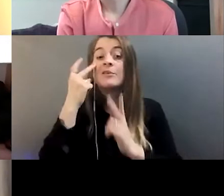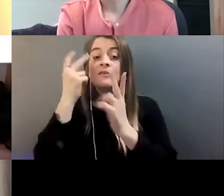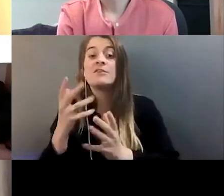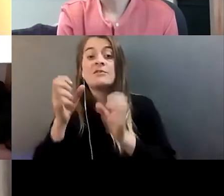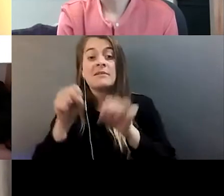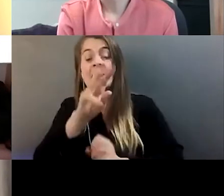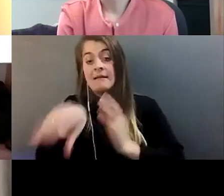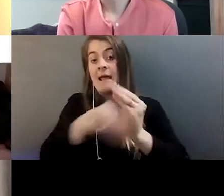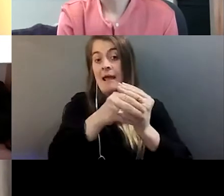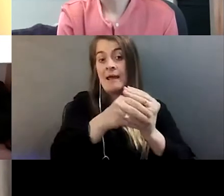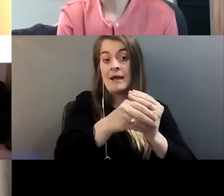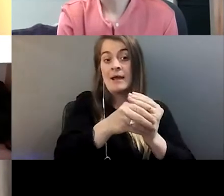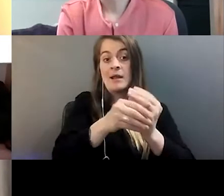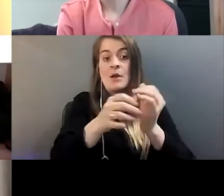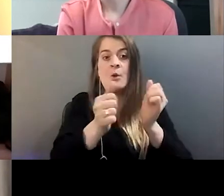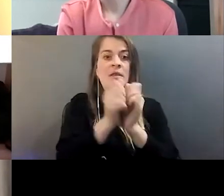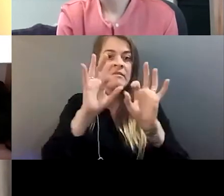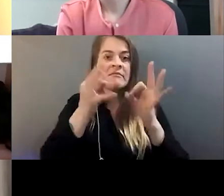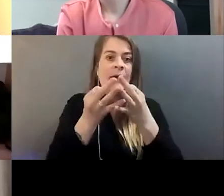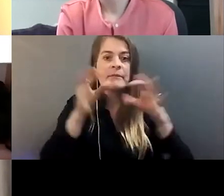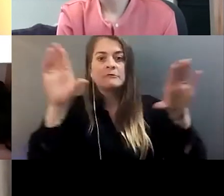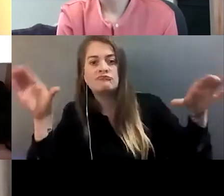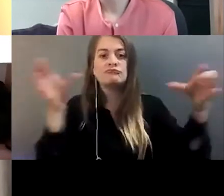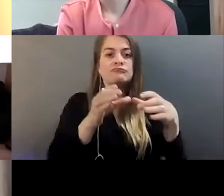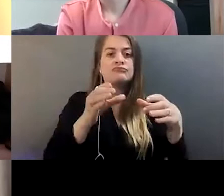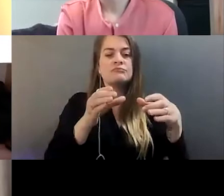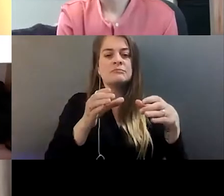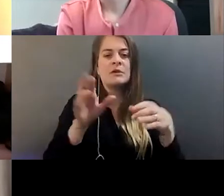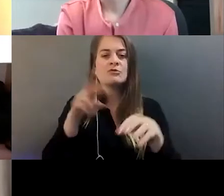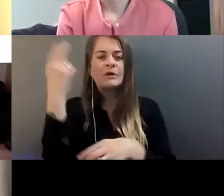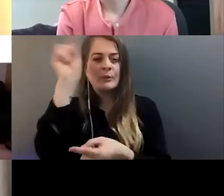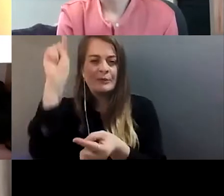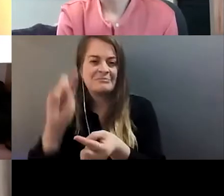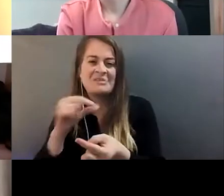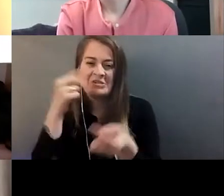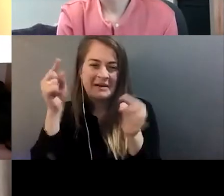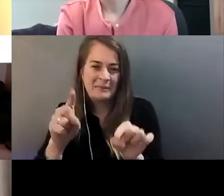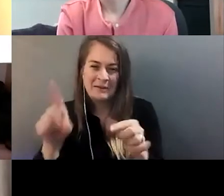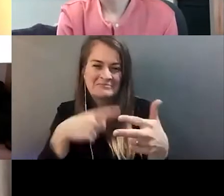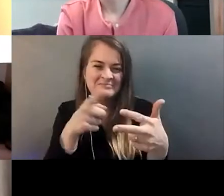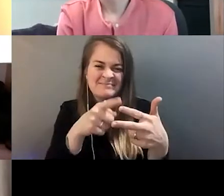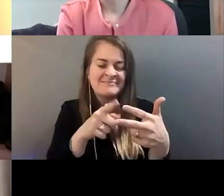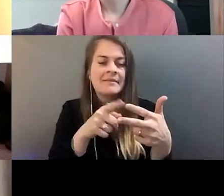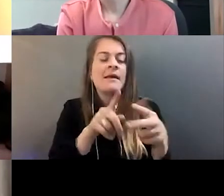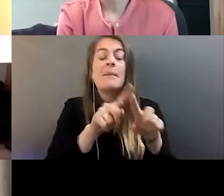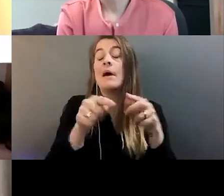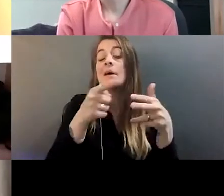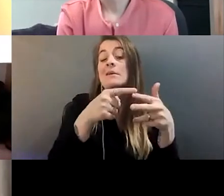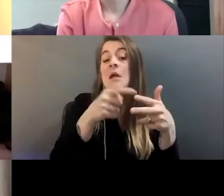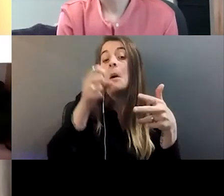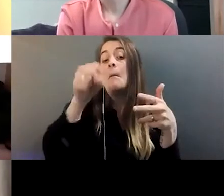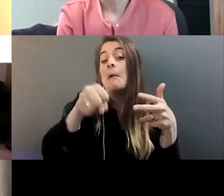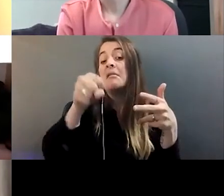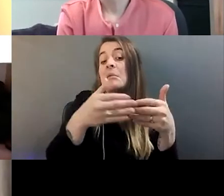to reuniting families and mitigating risk. That's not going to happen. Although that may be an approach